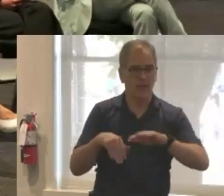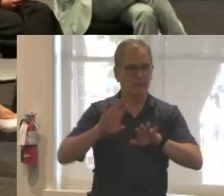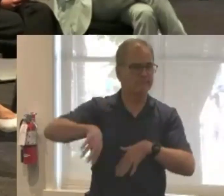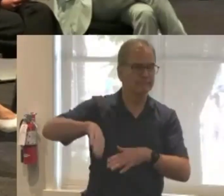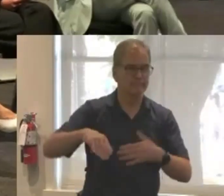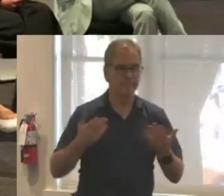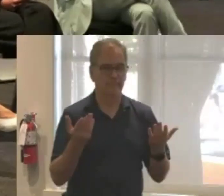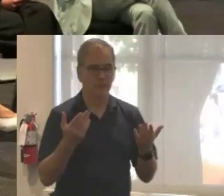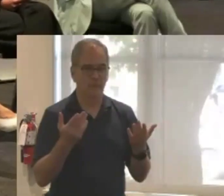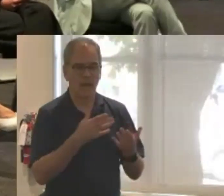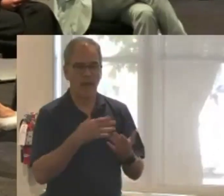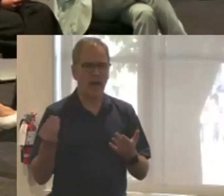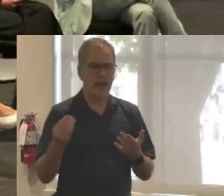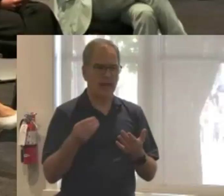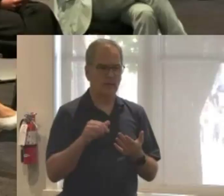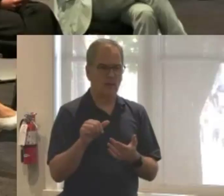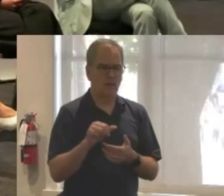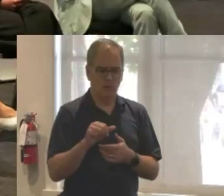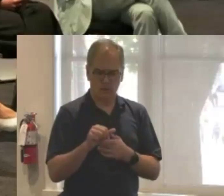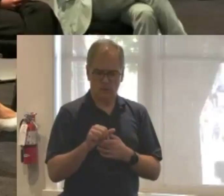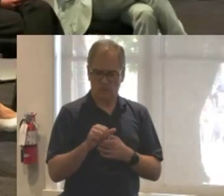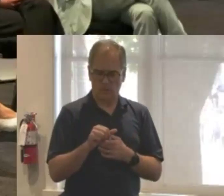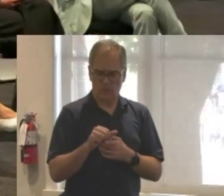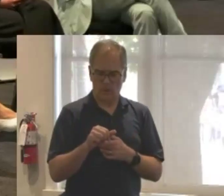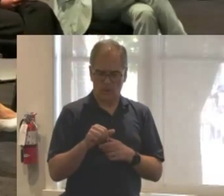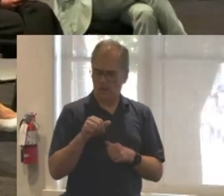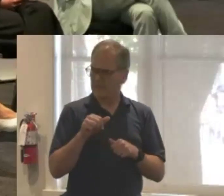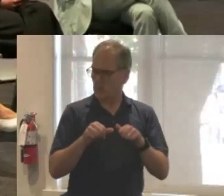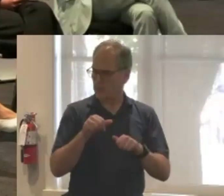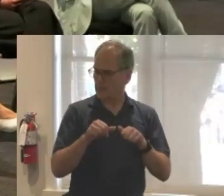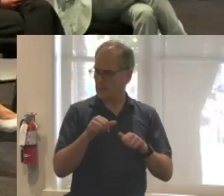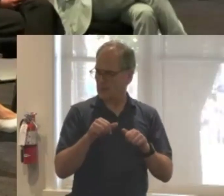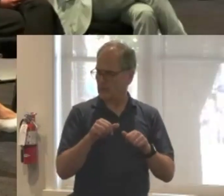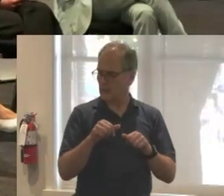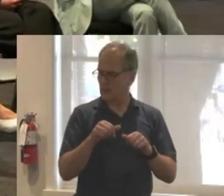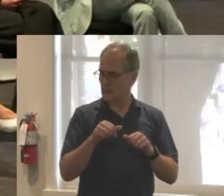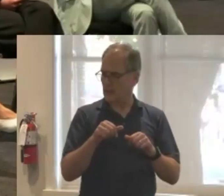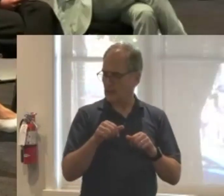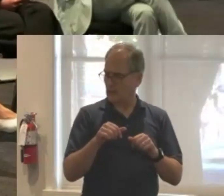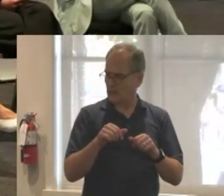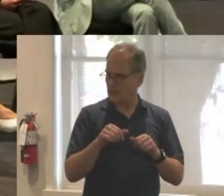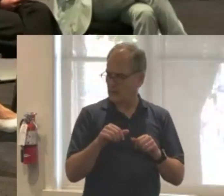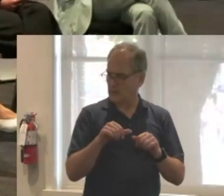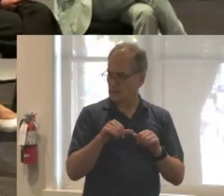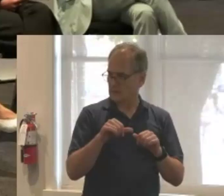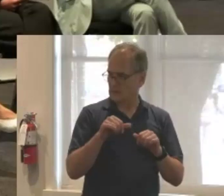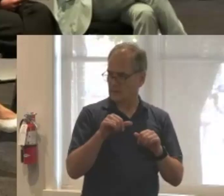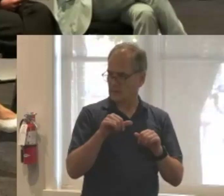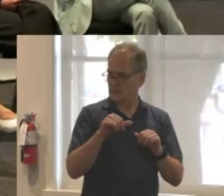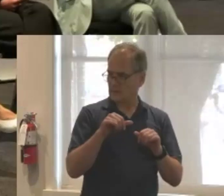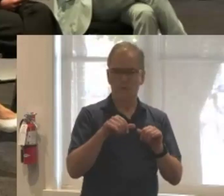daunting and tedious procedure we are seeking status in this country, especially for those the queer and trans